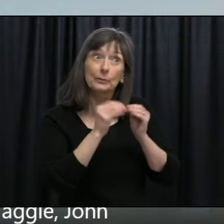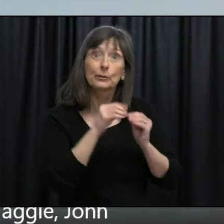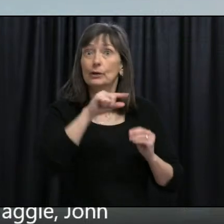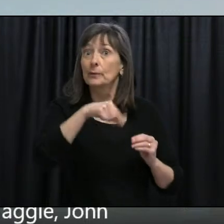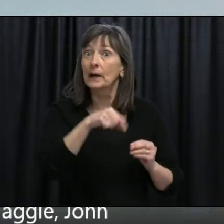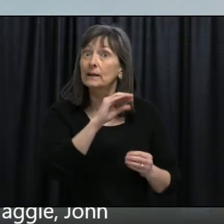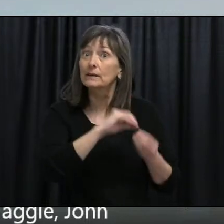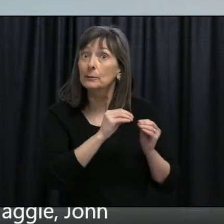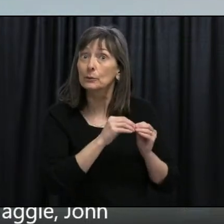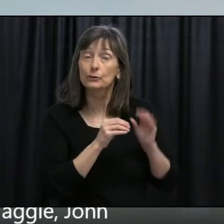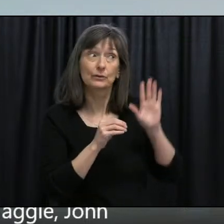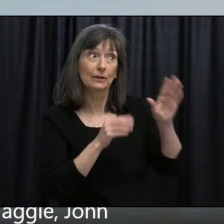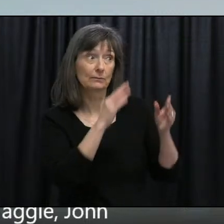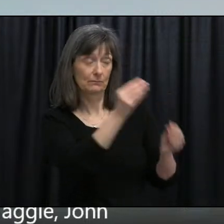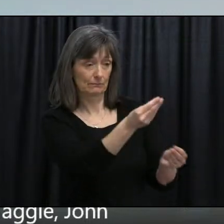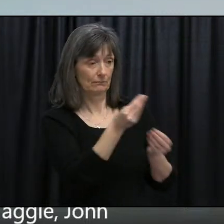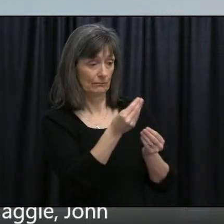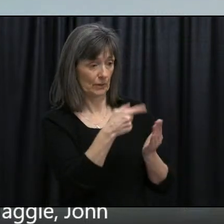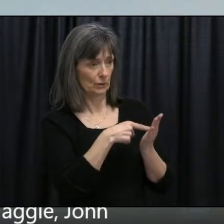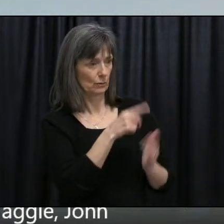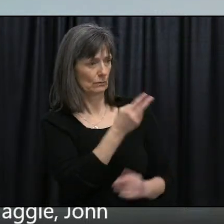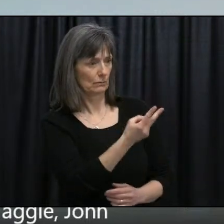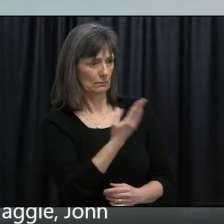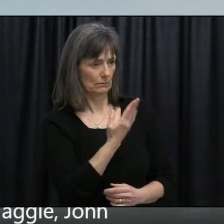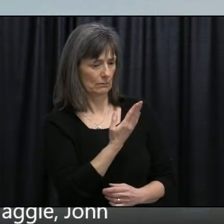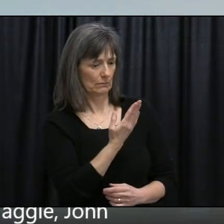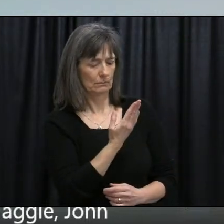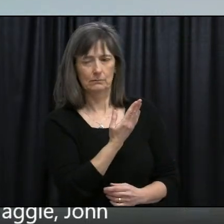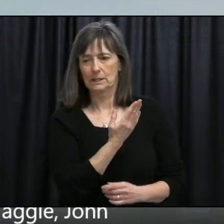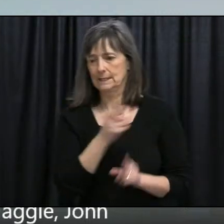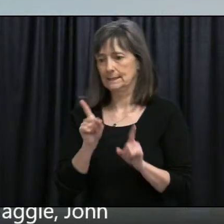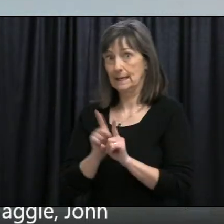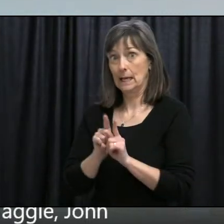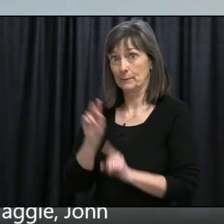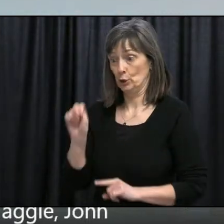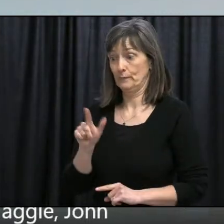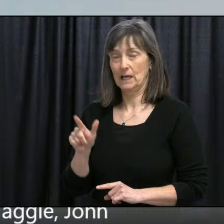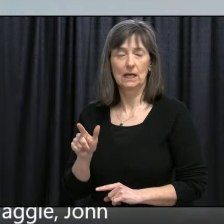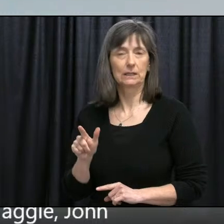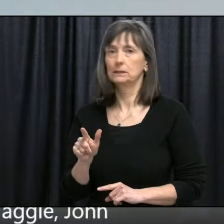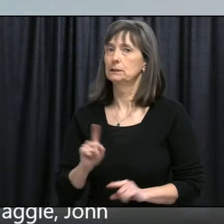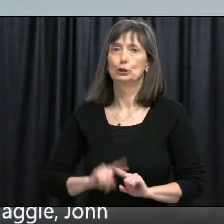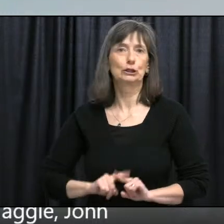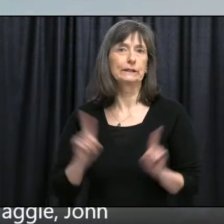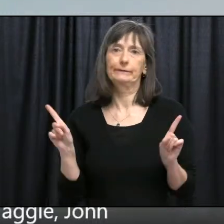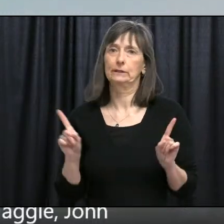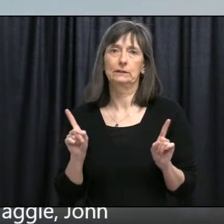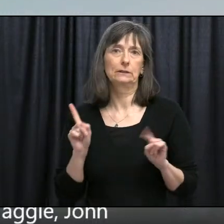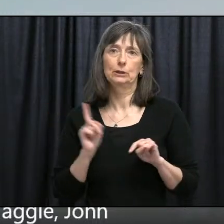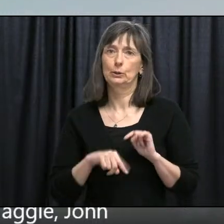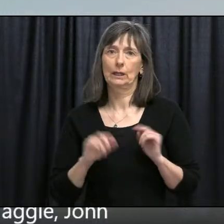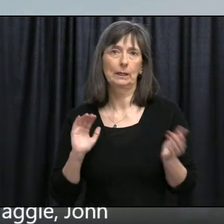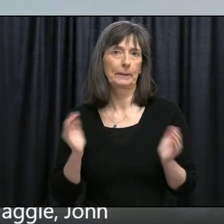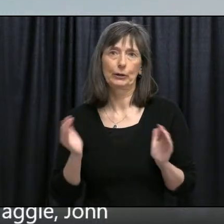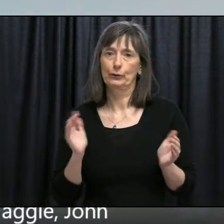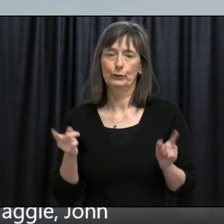Quebec are not going to look anything like the numbers you'll see from Newfoundland and Labrador. I mean,